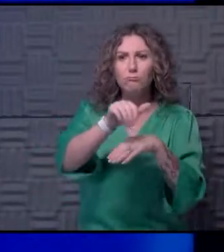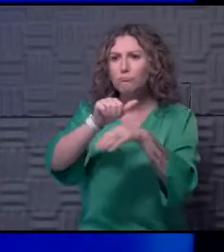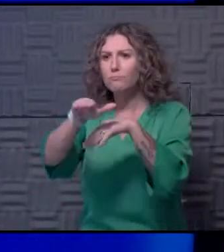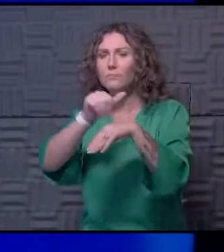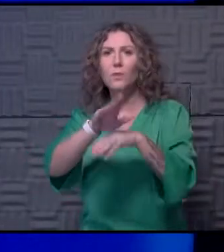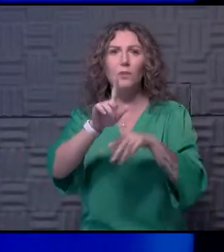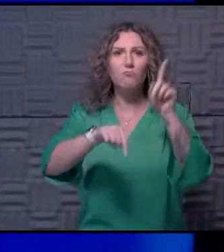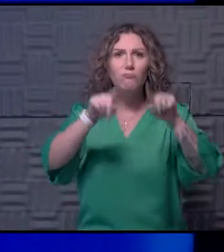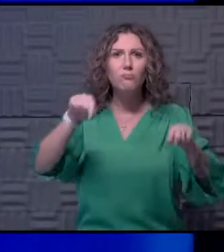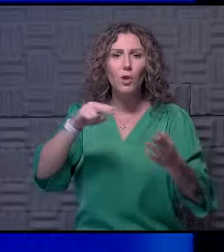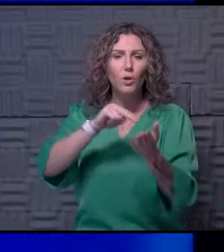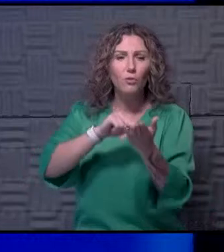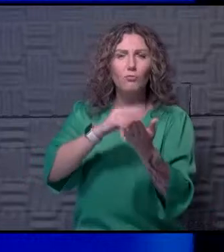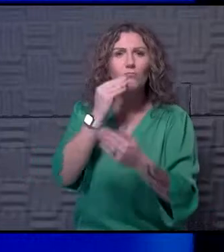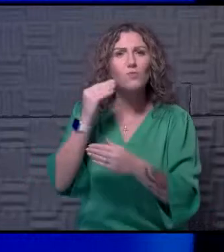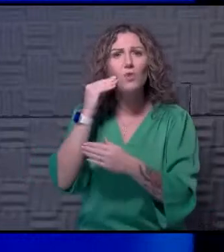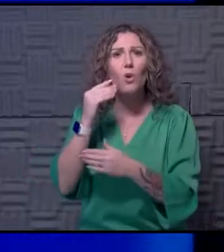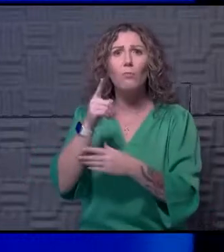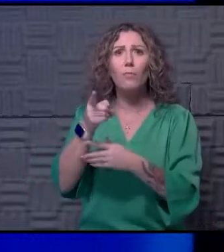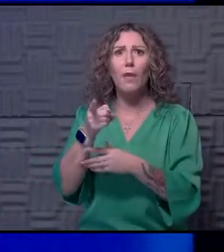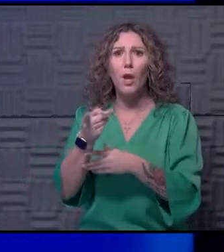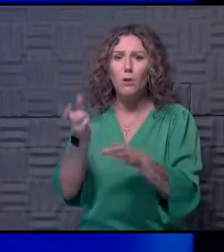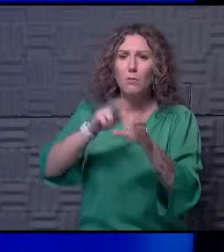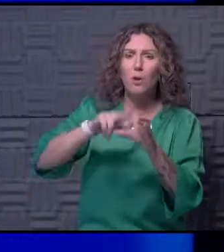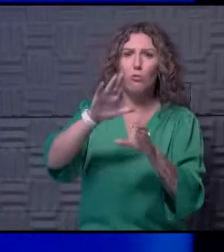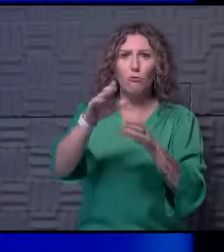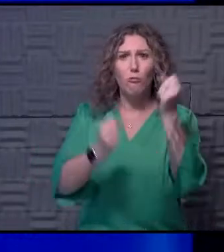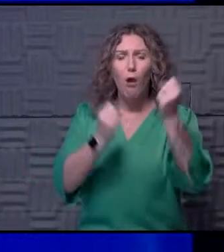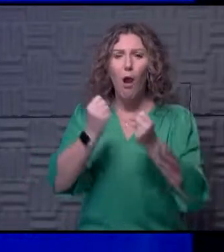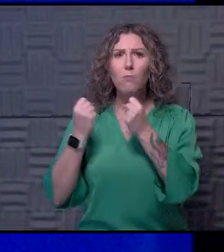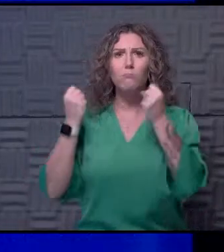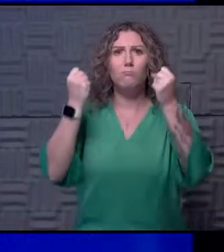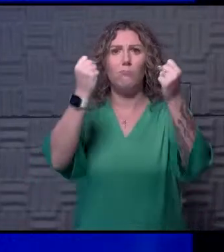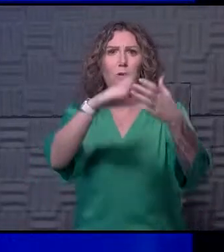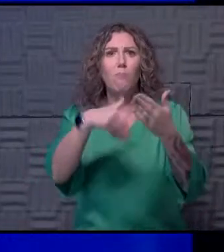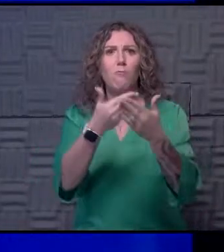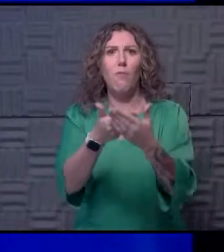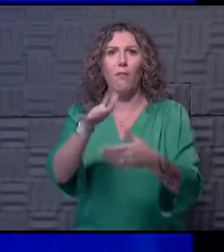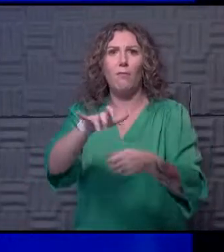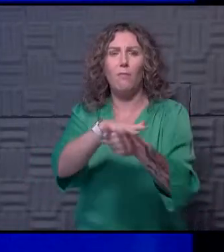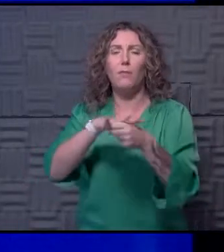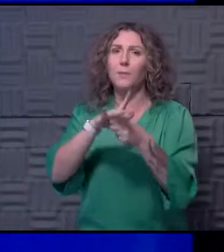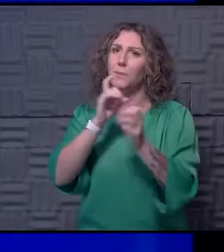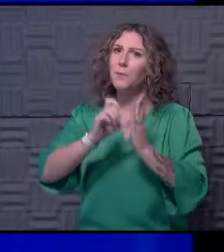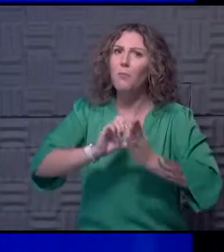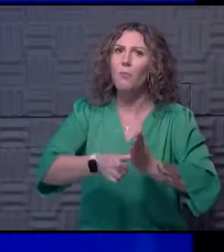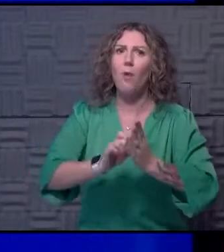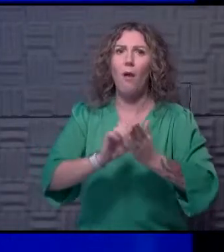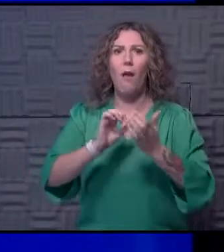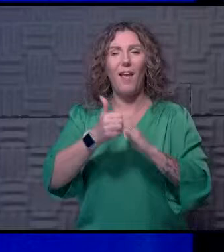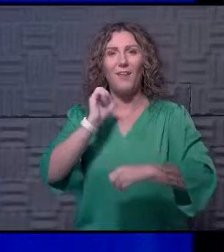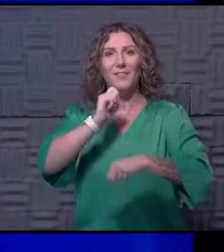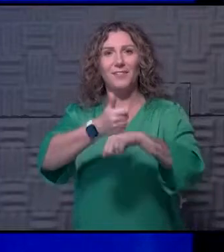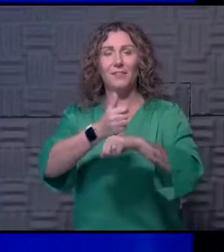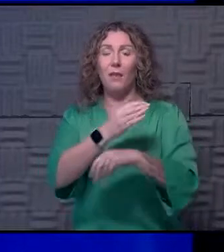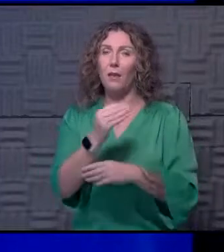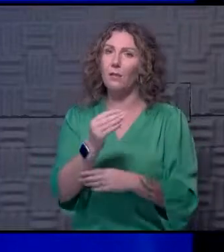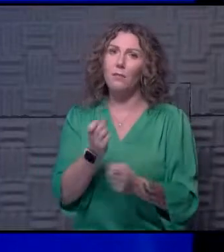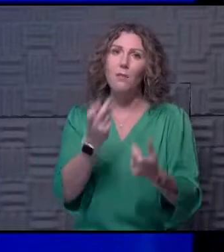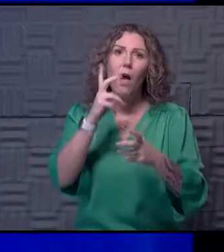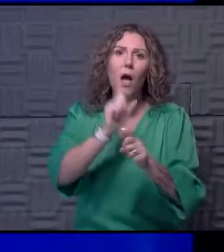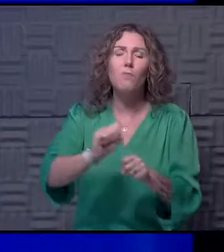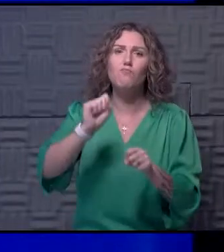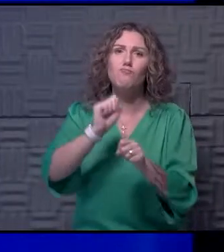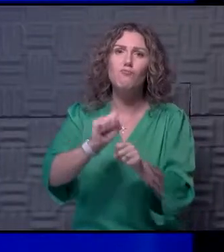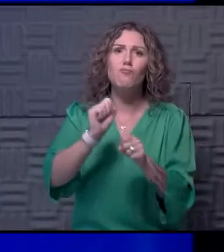deliver the medications. I mean, getting in their car and driving the medication. I mean, it's a pretty impressive way that that's been designed, and man, so much work has gone into